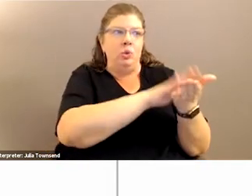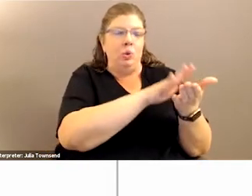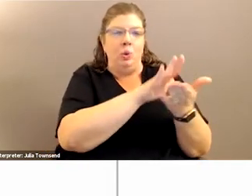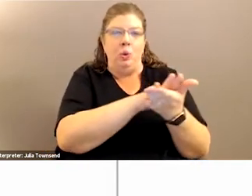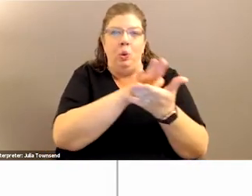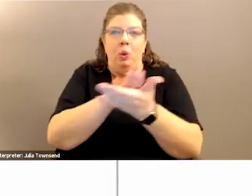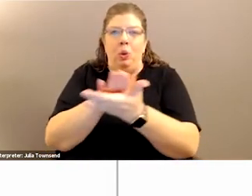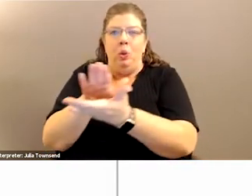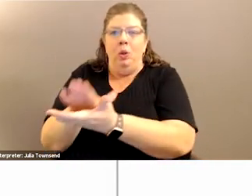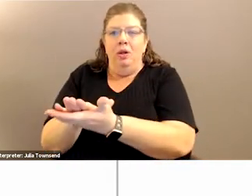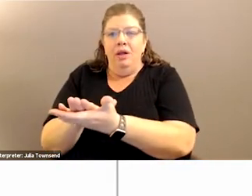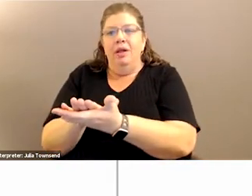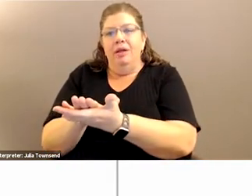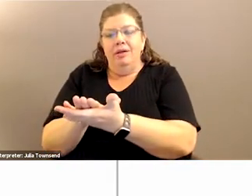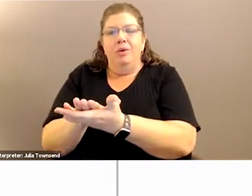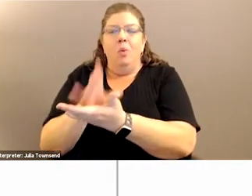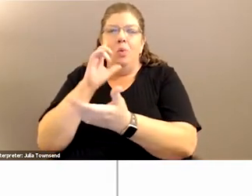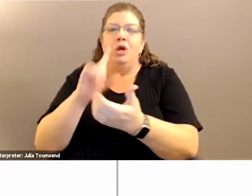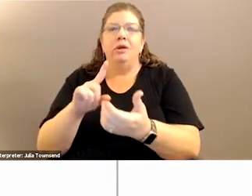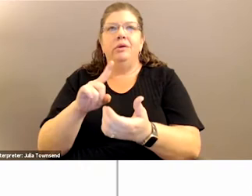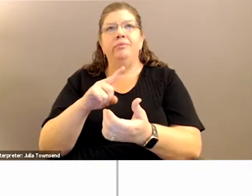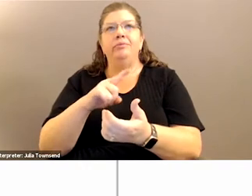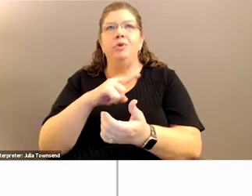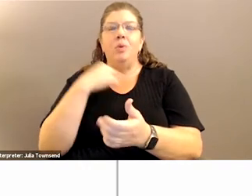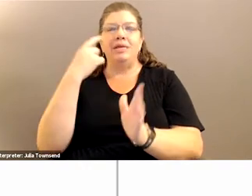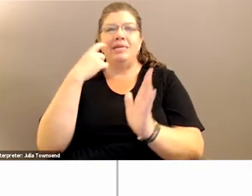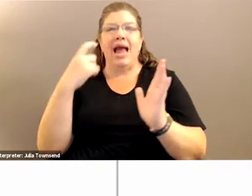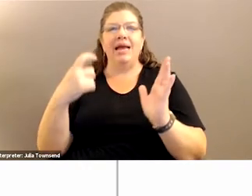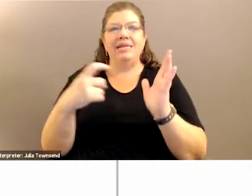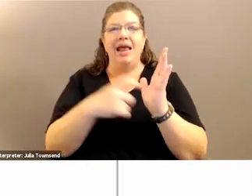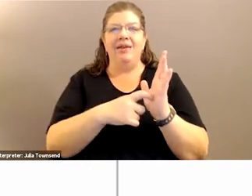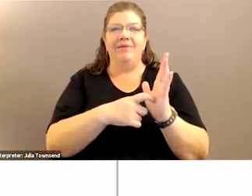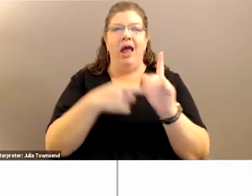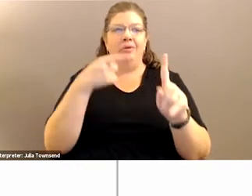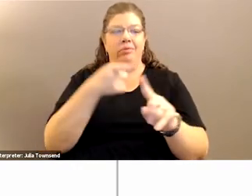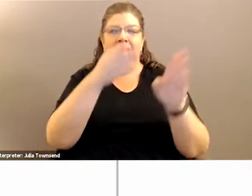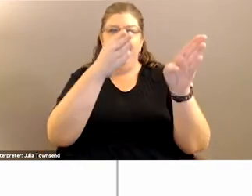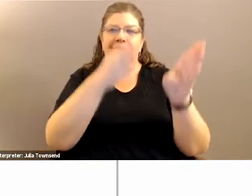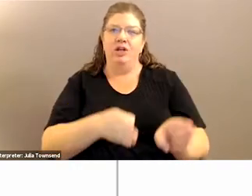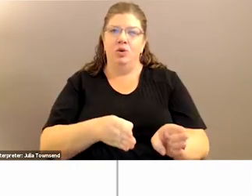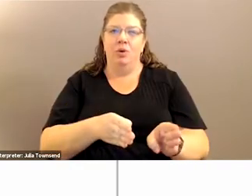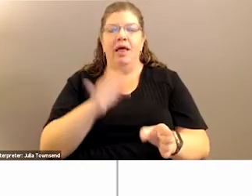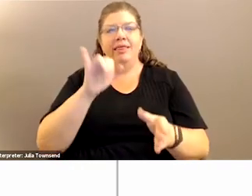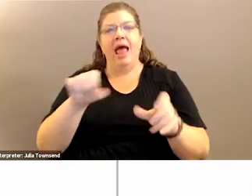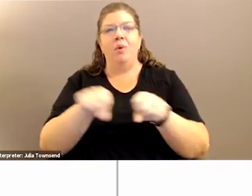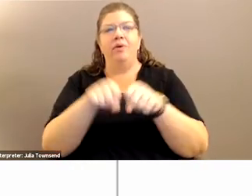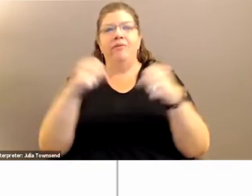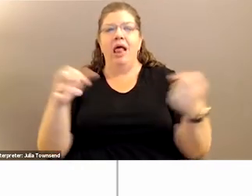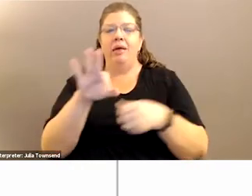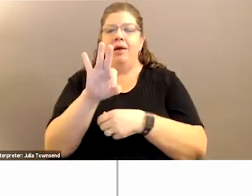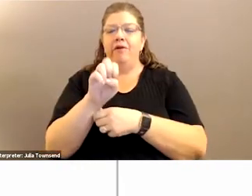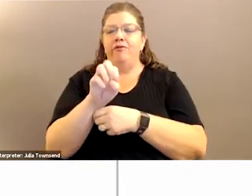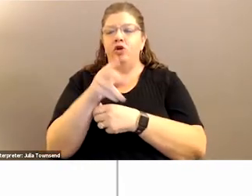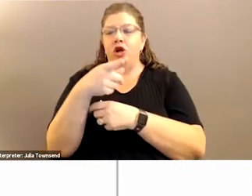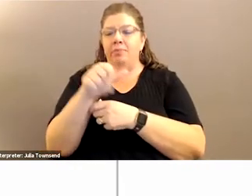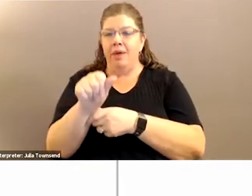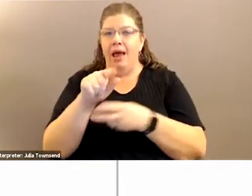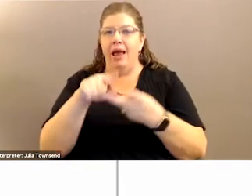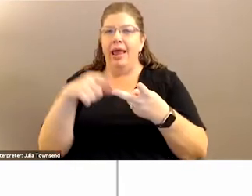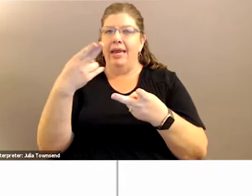would risk identifying individuals and that would violate ferpa and